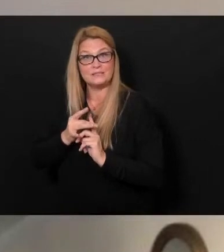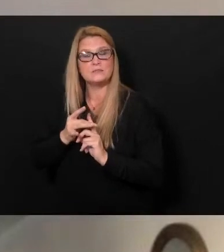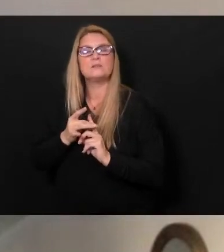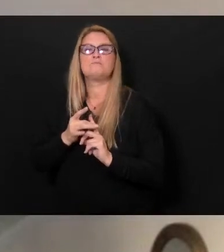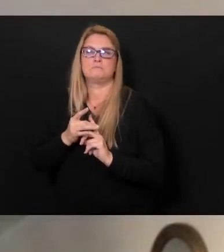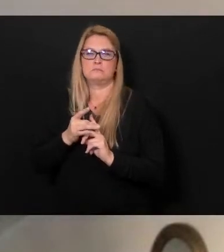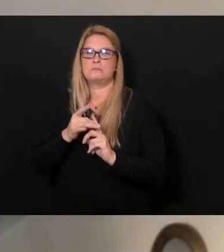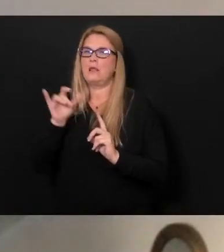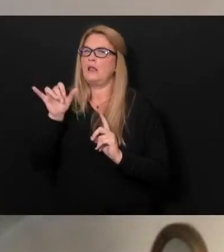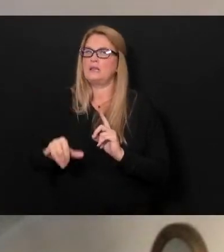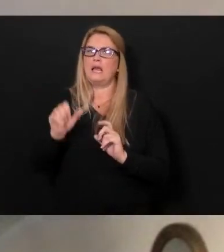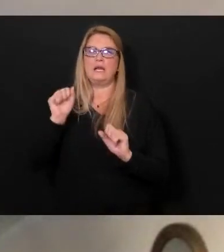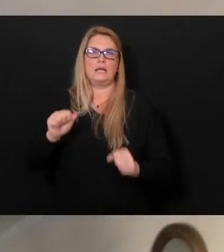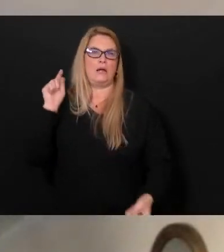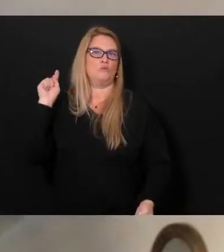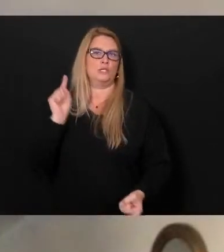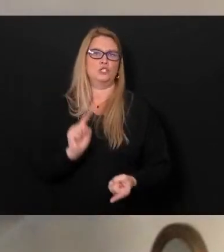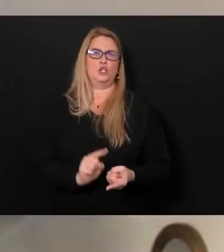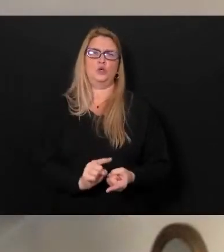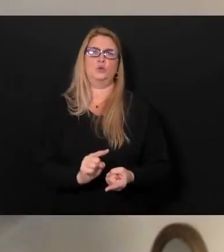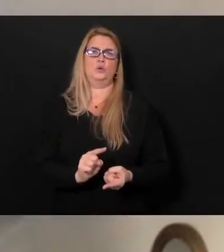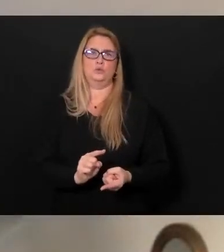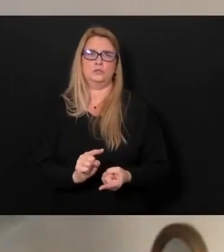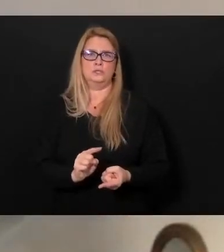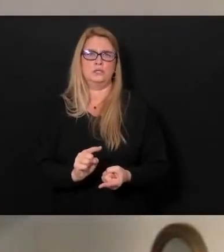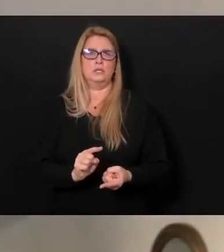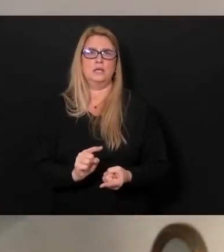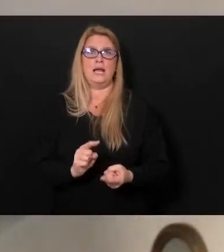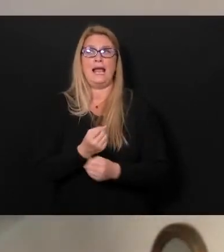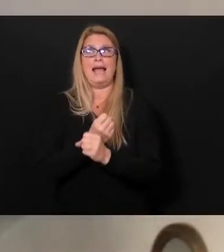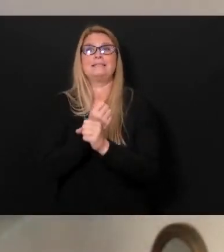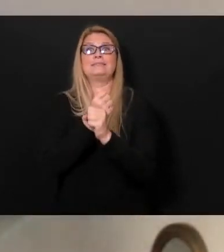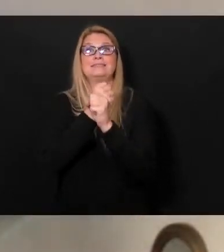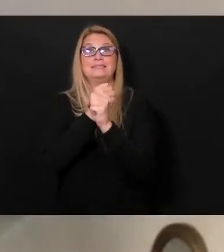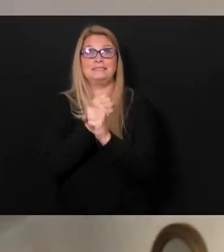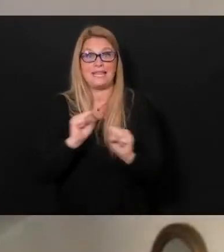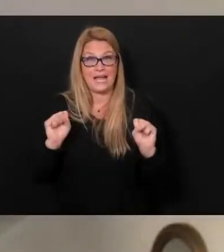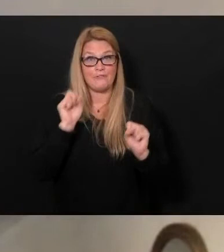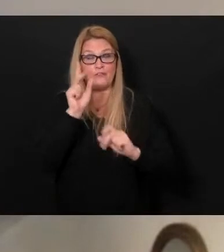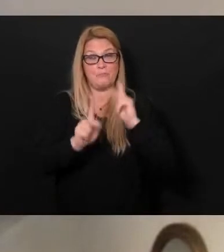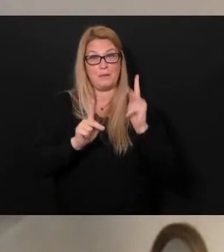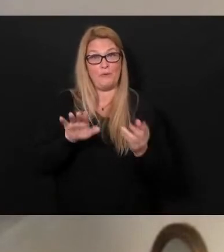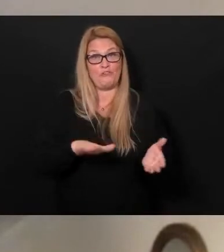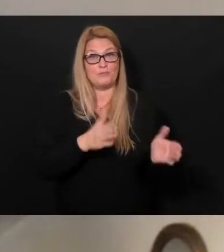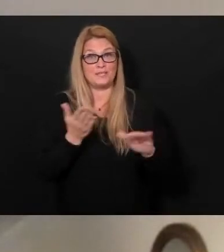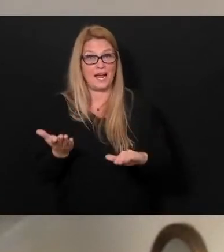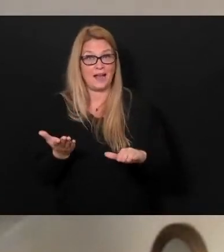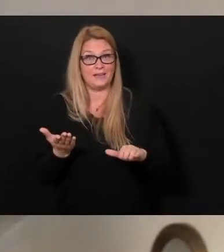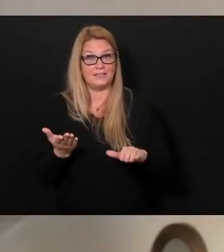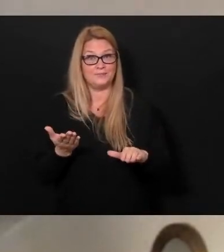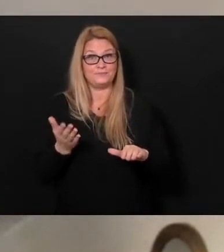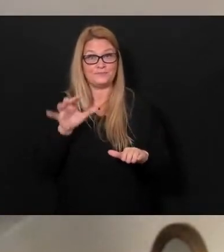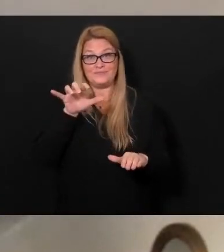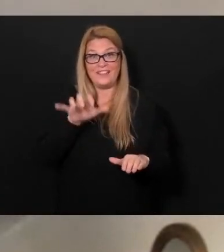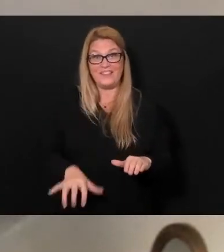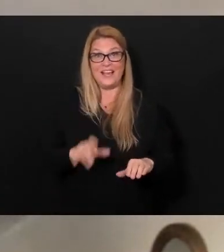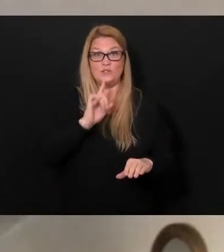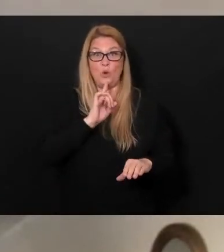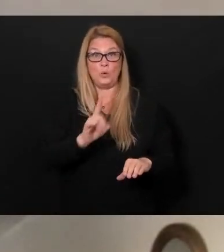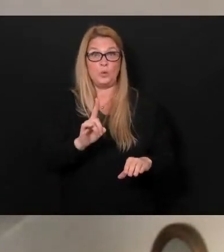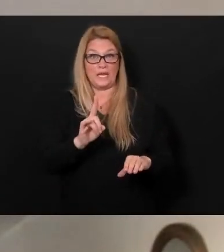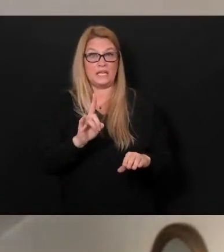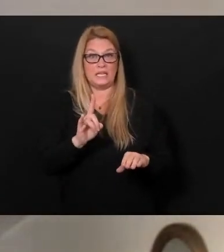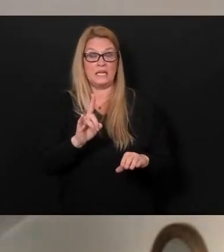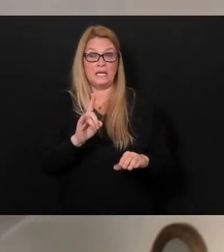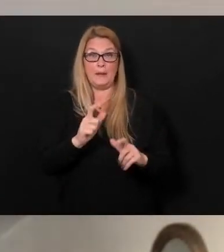reduce severe disease, and can save people from dying. So that's a really important consideration, and we've been